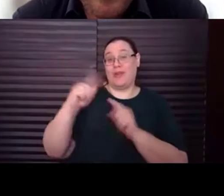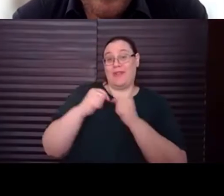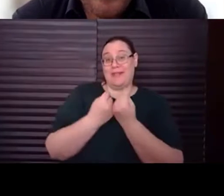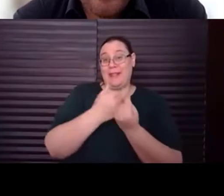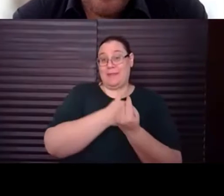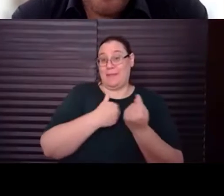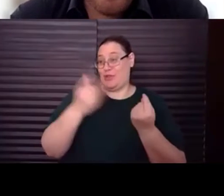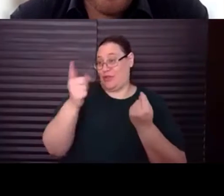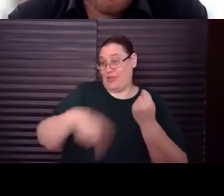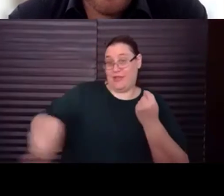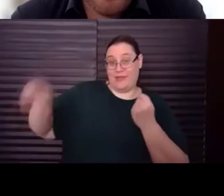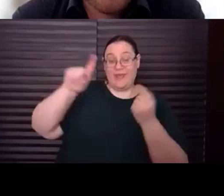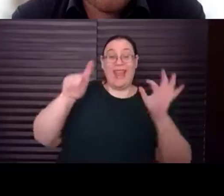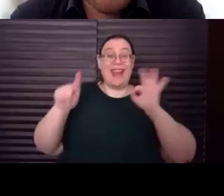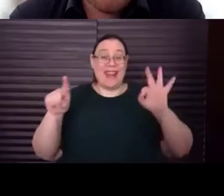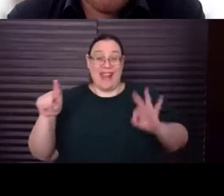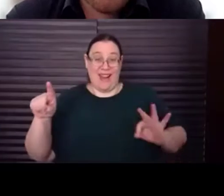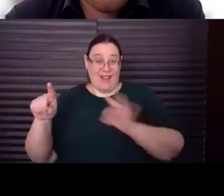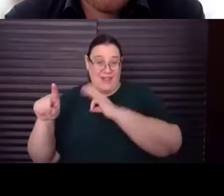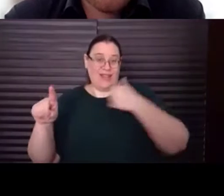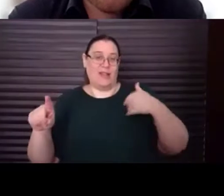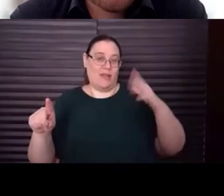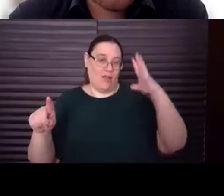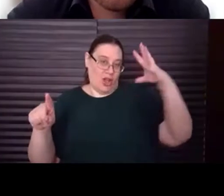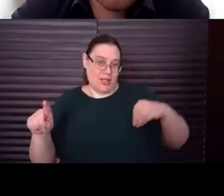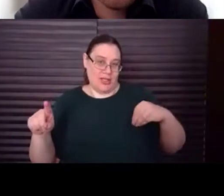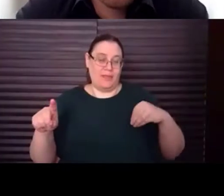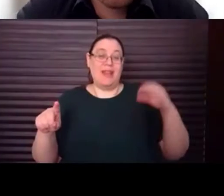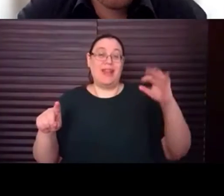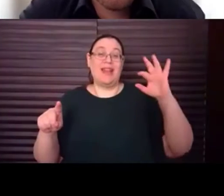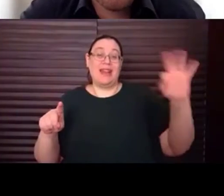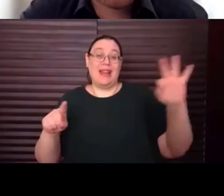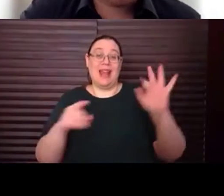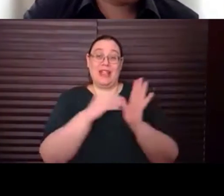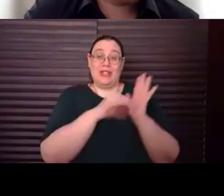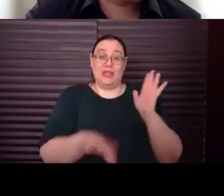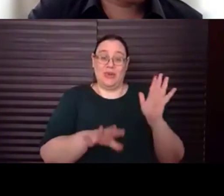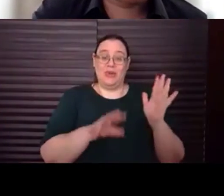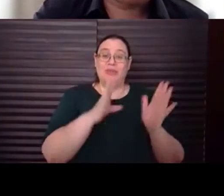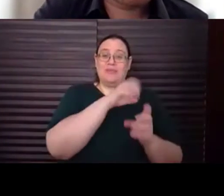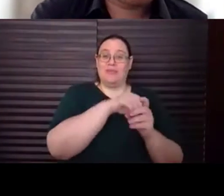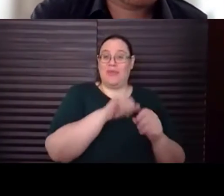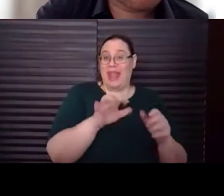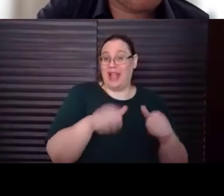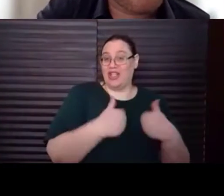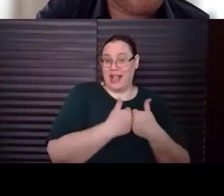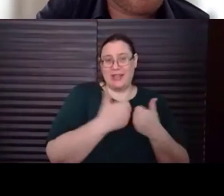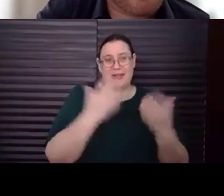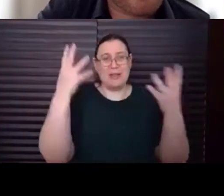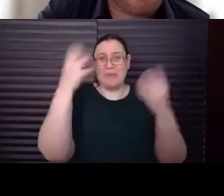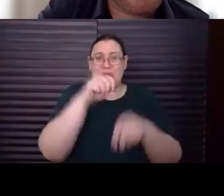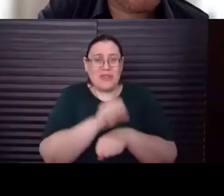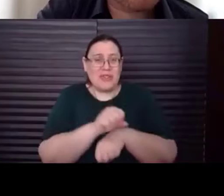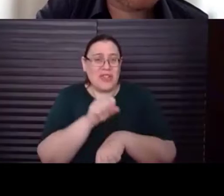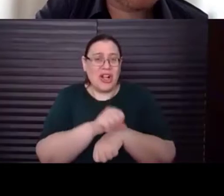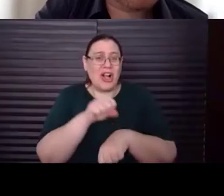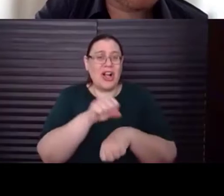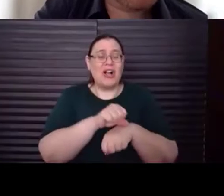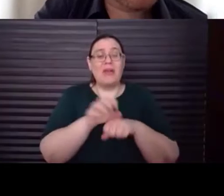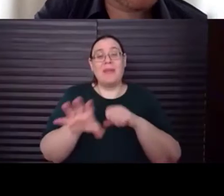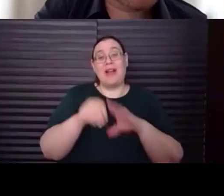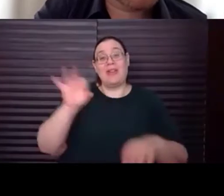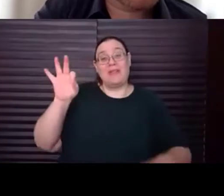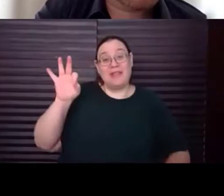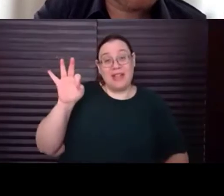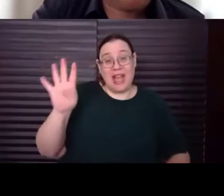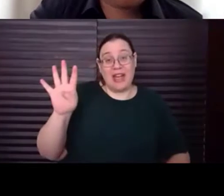members, 9 of us with autism. 9 of my animation students participated in this challenge, and we did a beautiful job. Out of